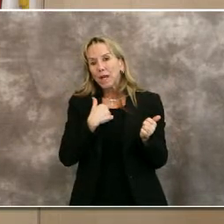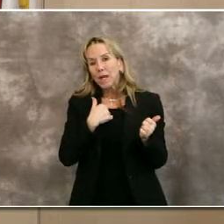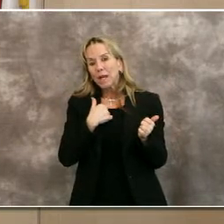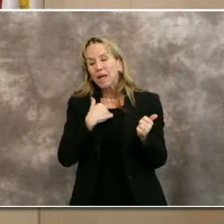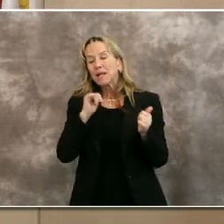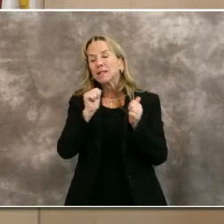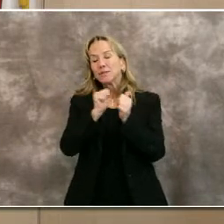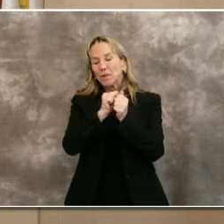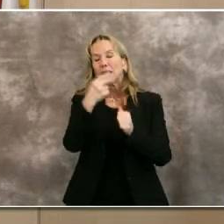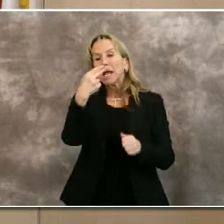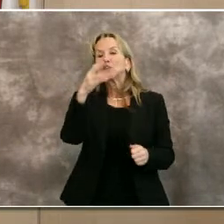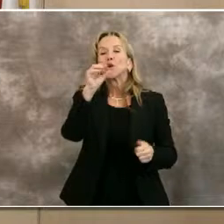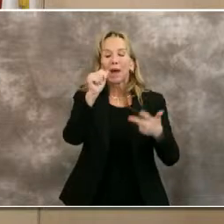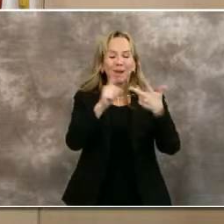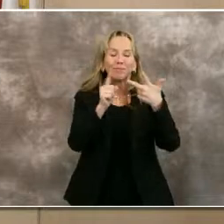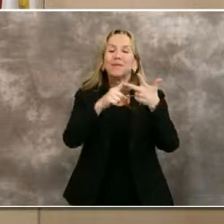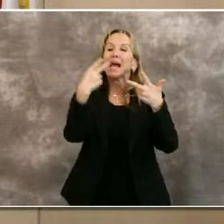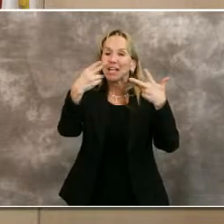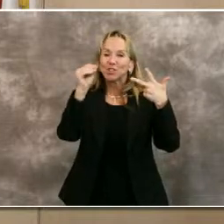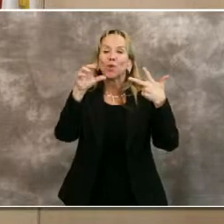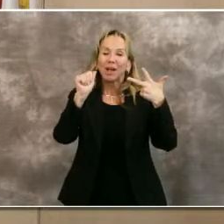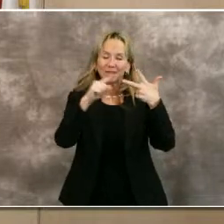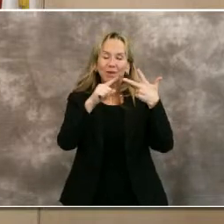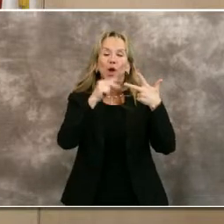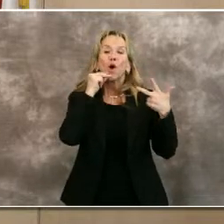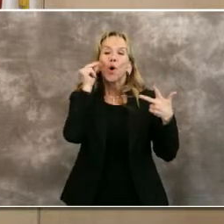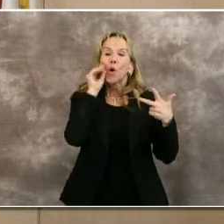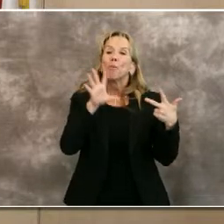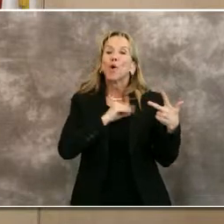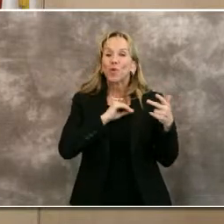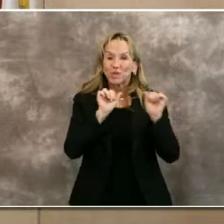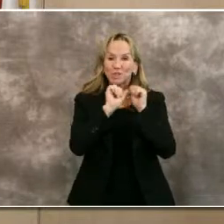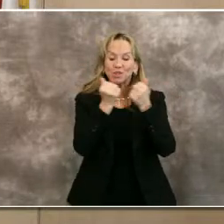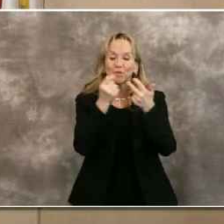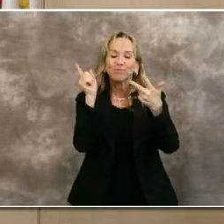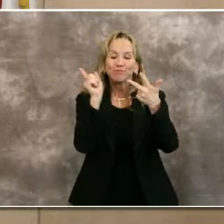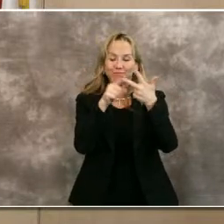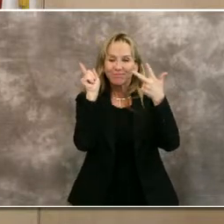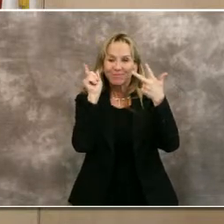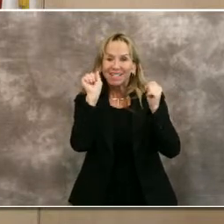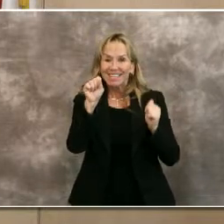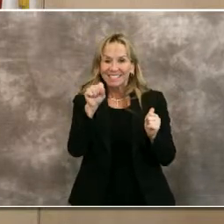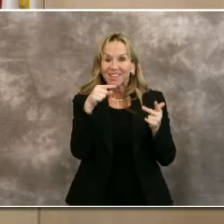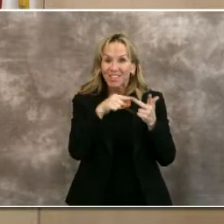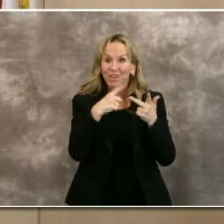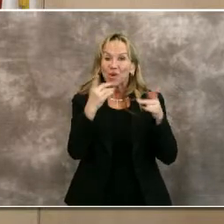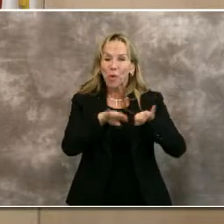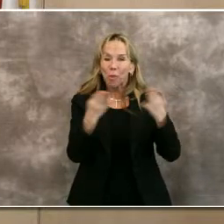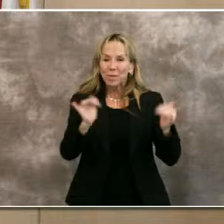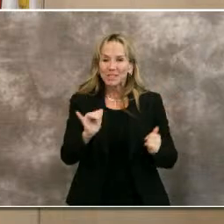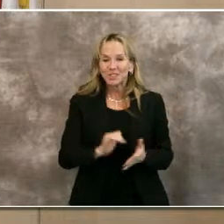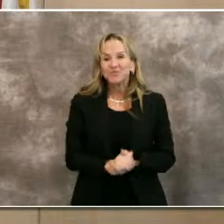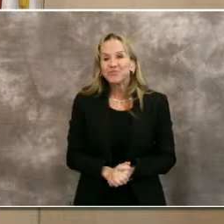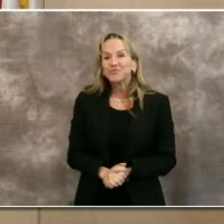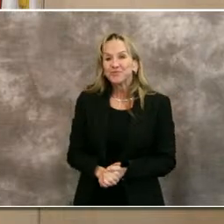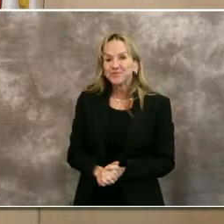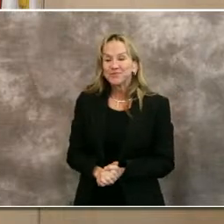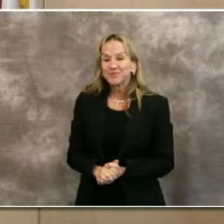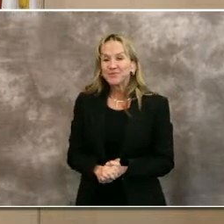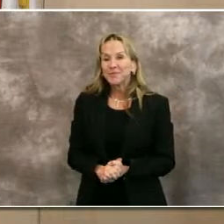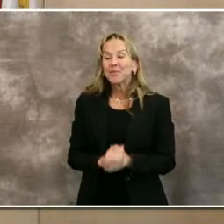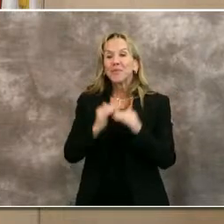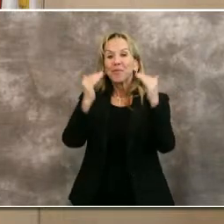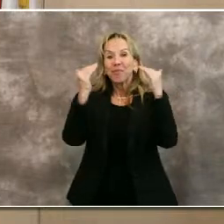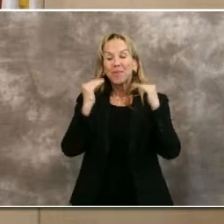homeowners association pools as well, too. So, That should answer that. Yeah. Okay. This next couple